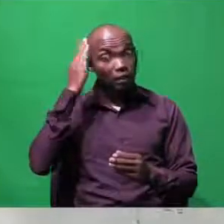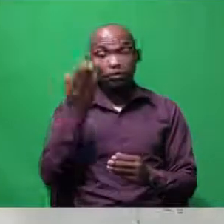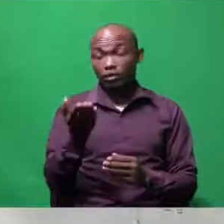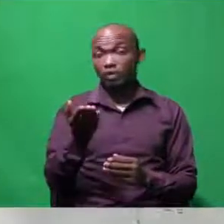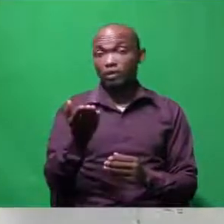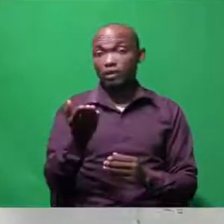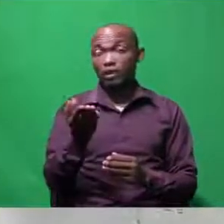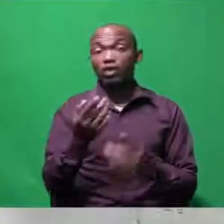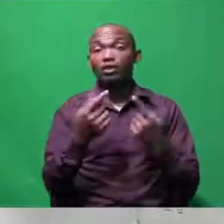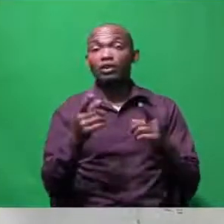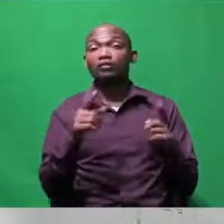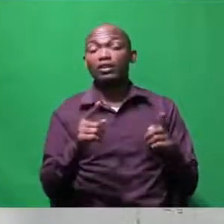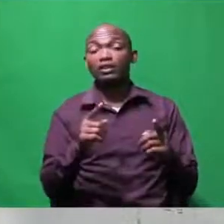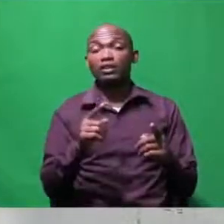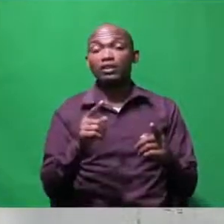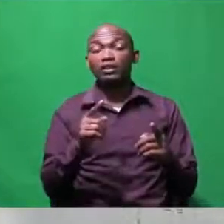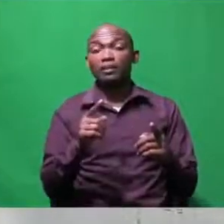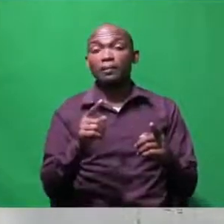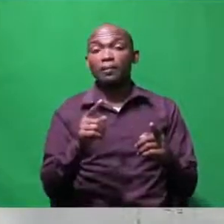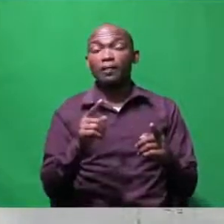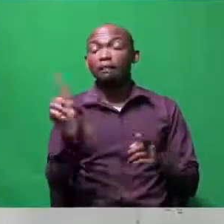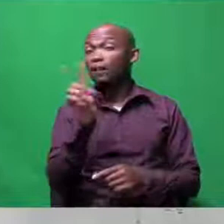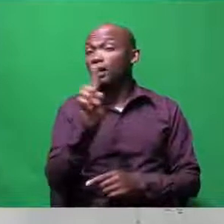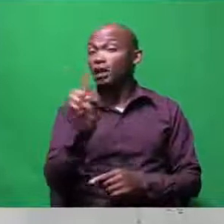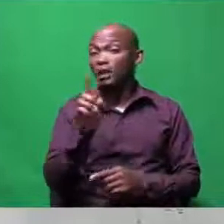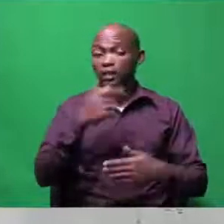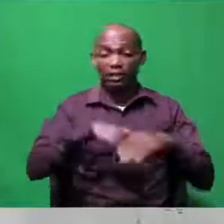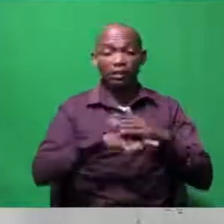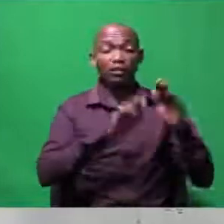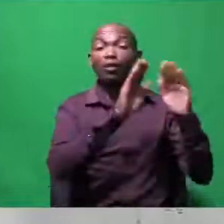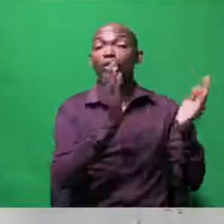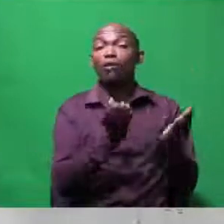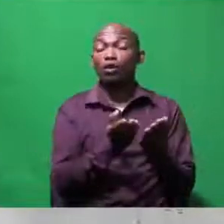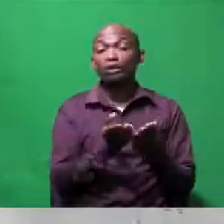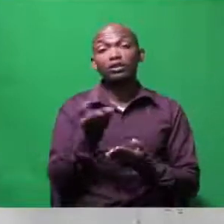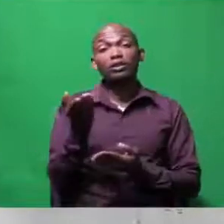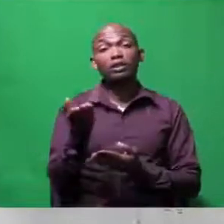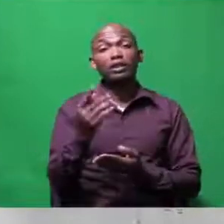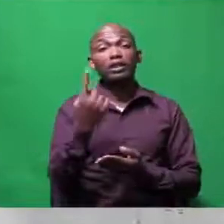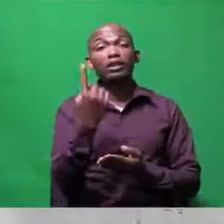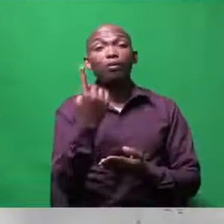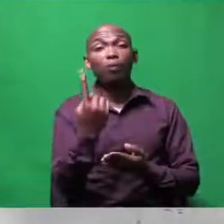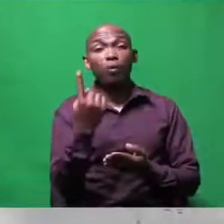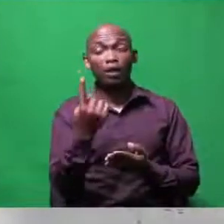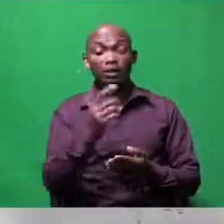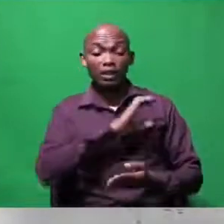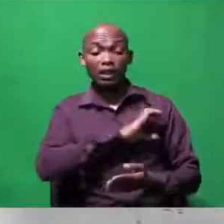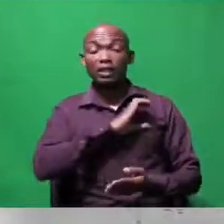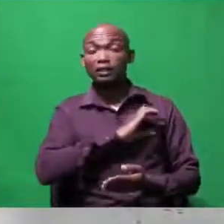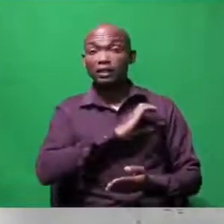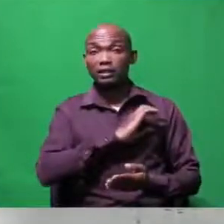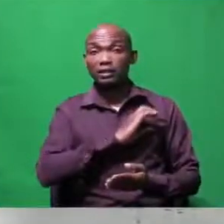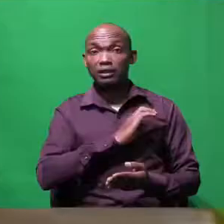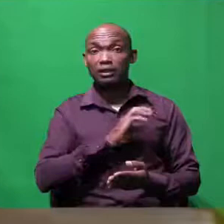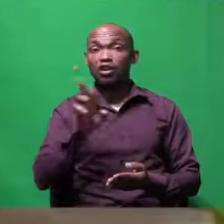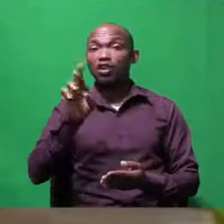rock in all over the world. So this is the one characteristic of a rock in the